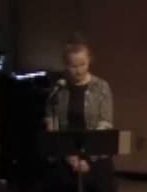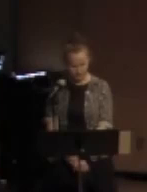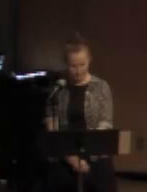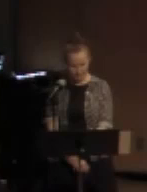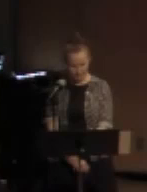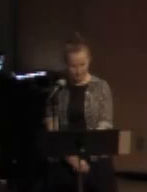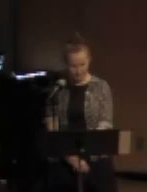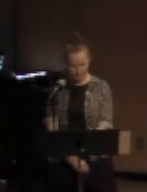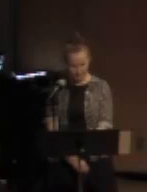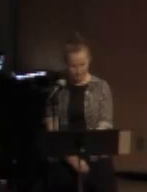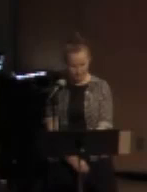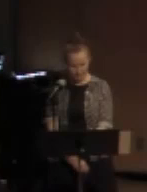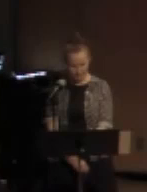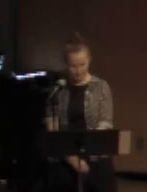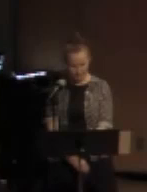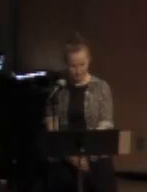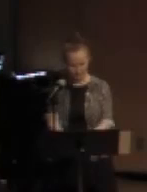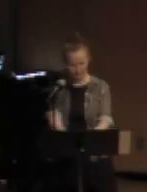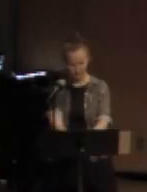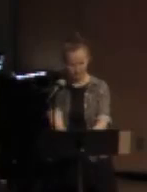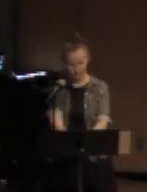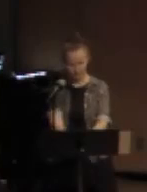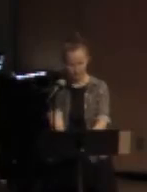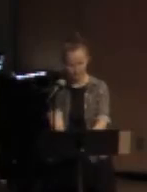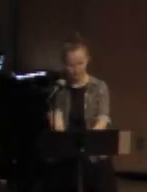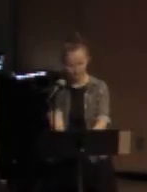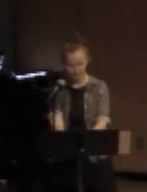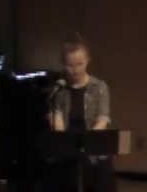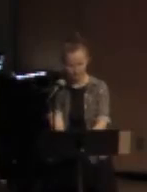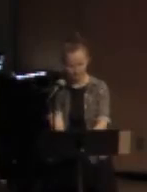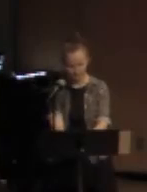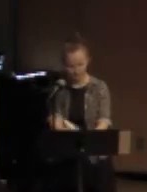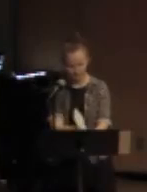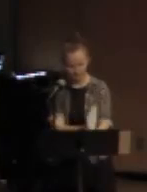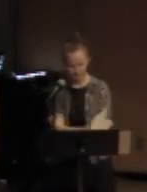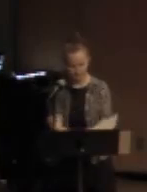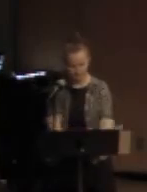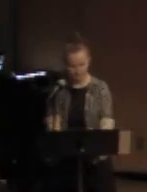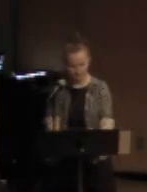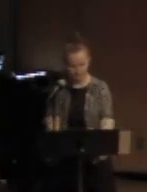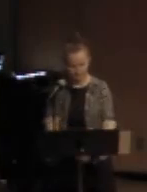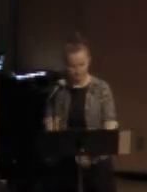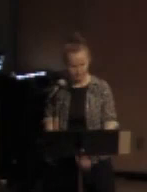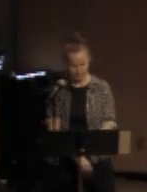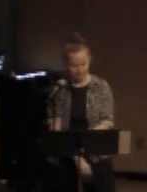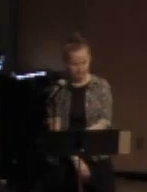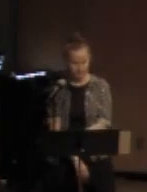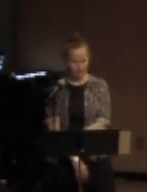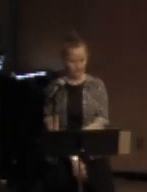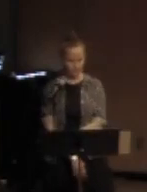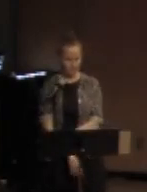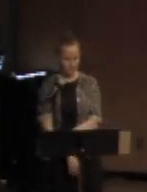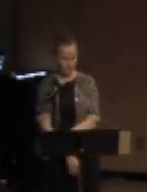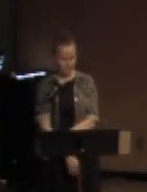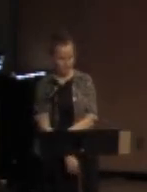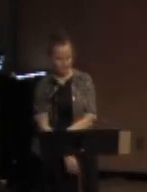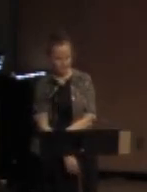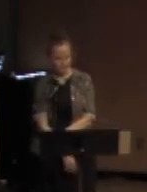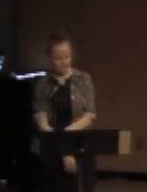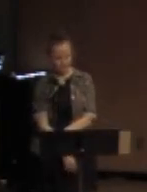work no well probably not that easy to find something to do though